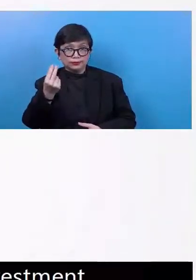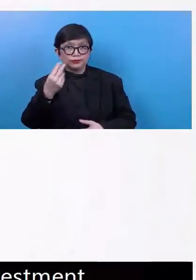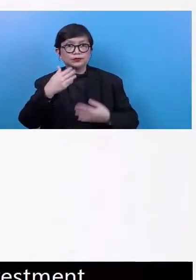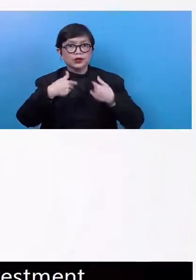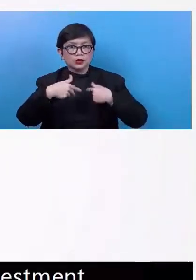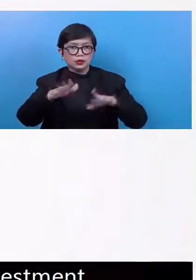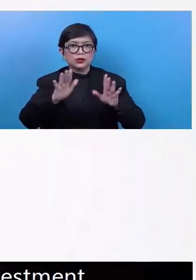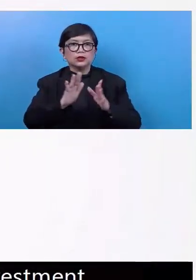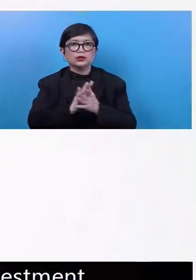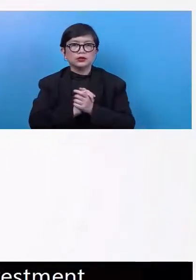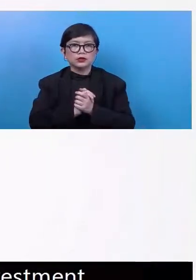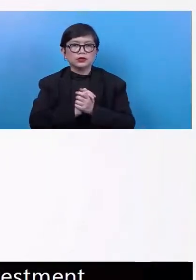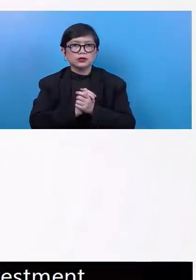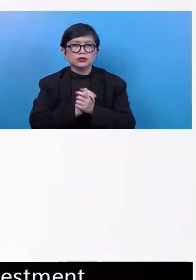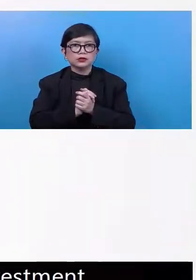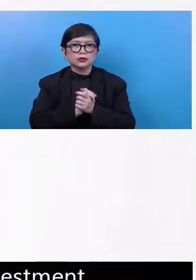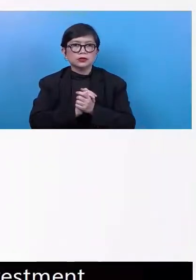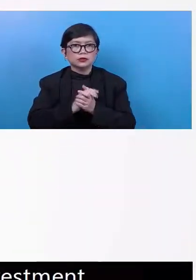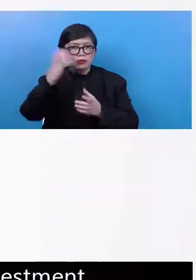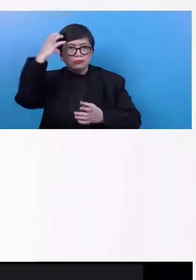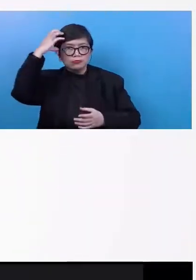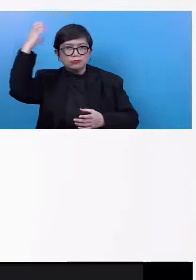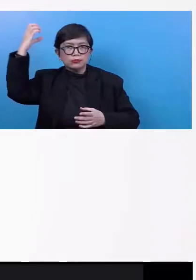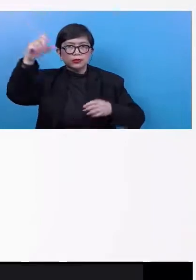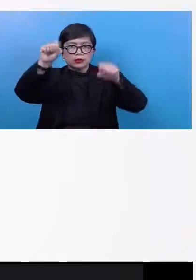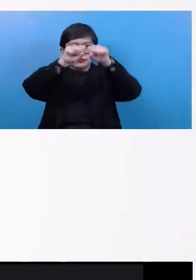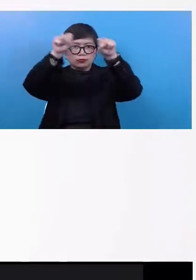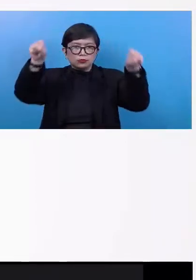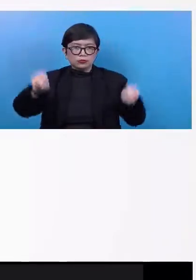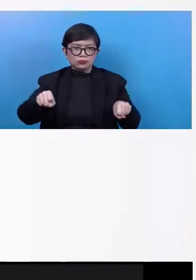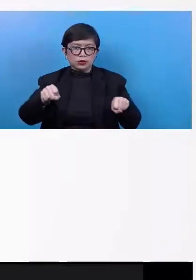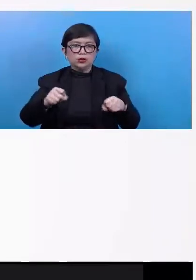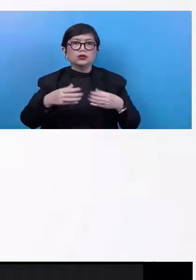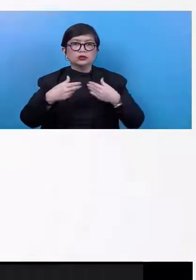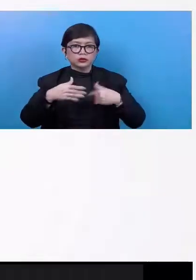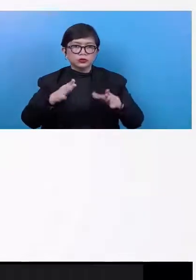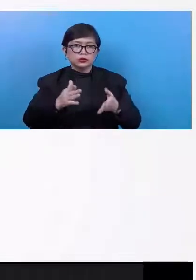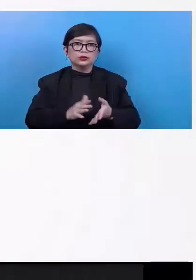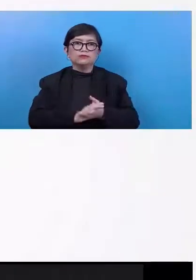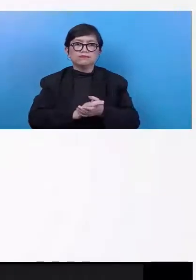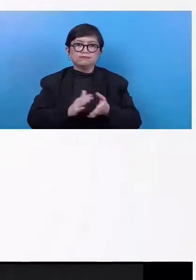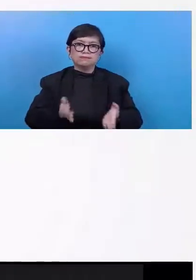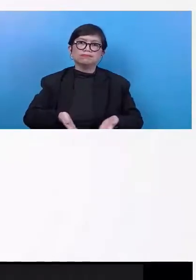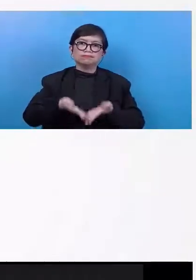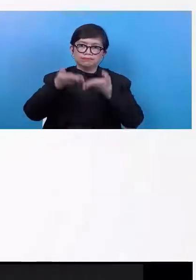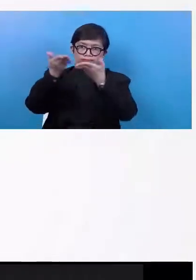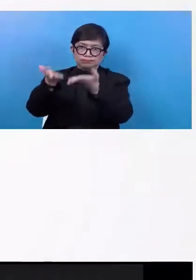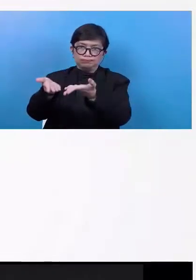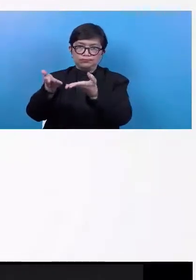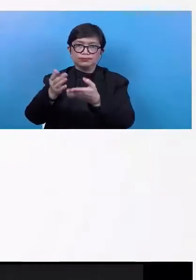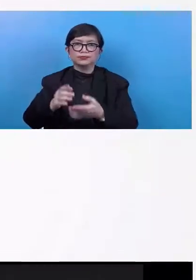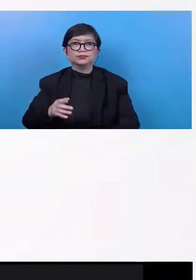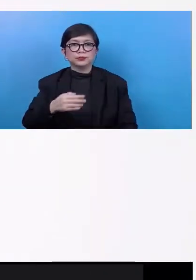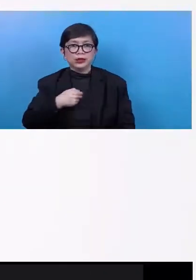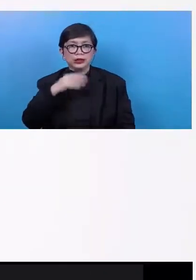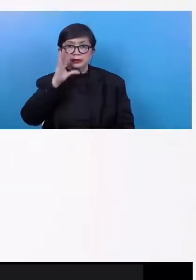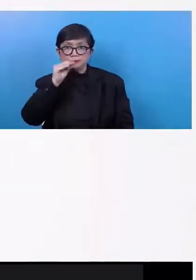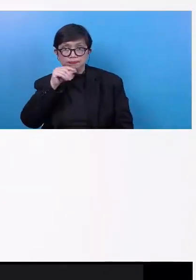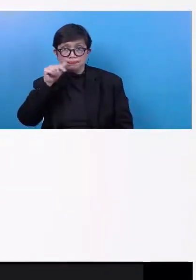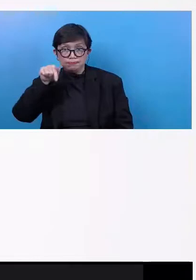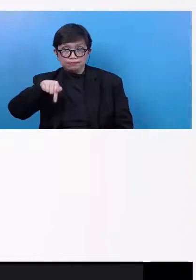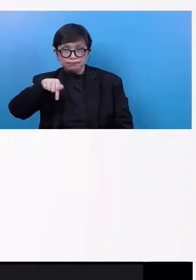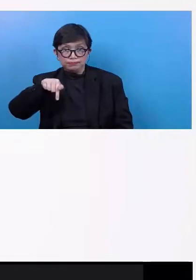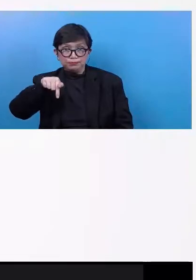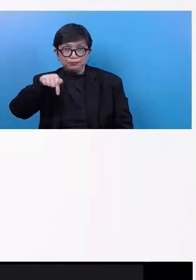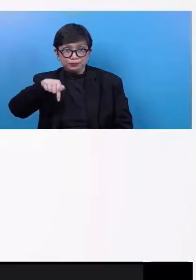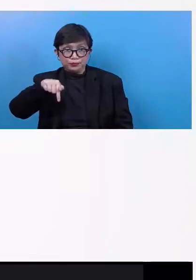finance mechanism can be created, which can be actually delivered. And one of the things that is being talked about is CDRI as well. So like, so perhaps it is useful to